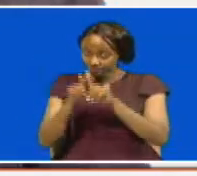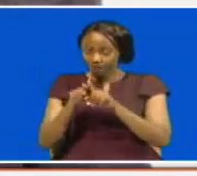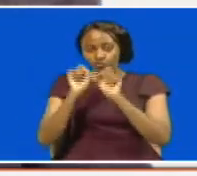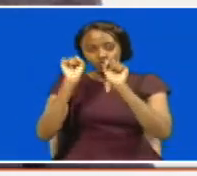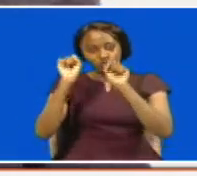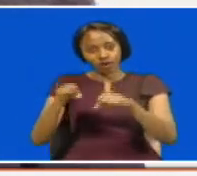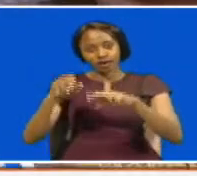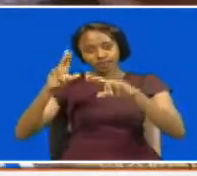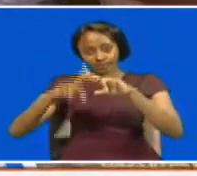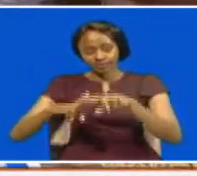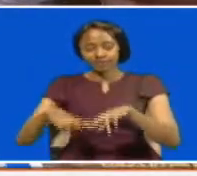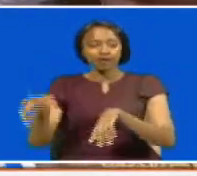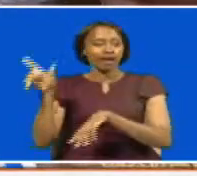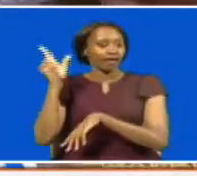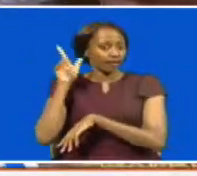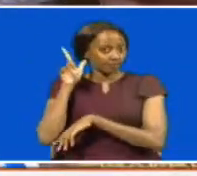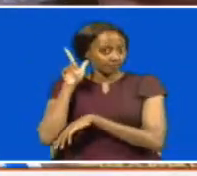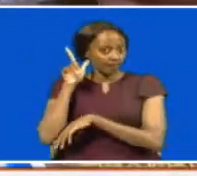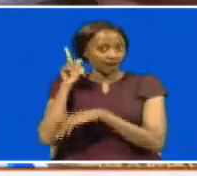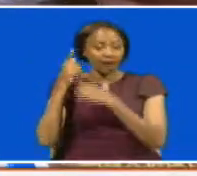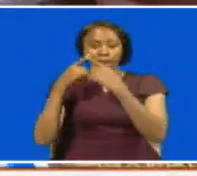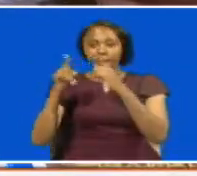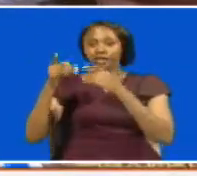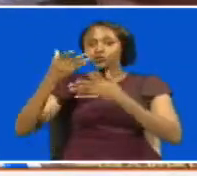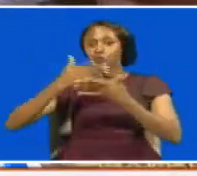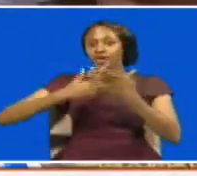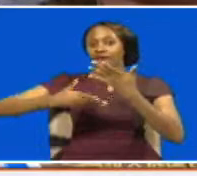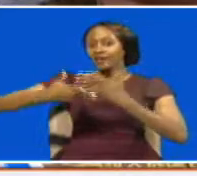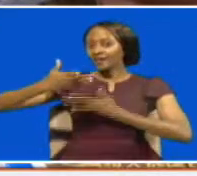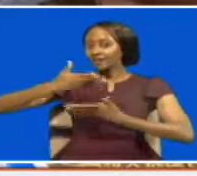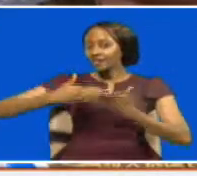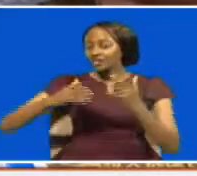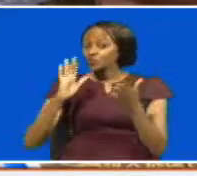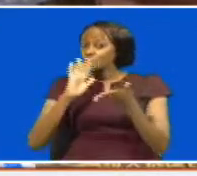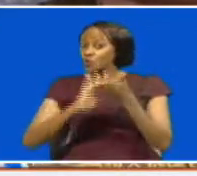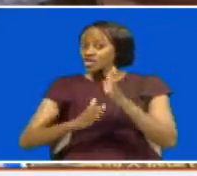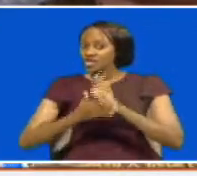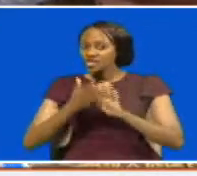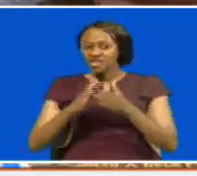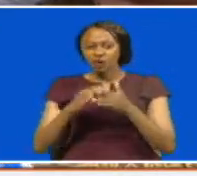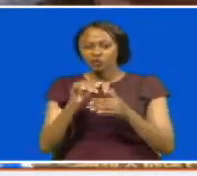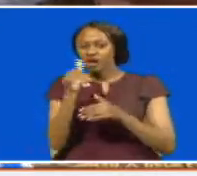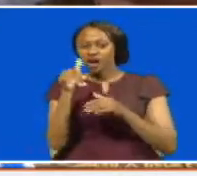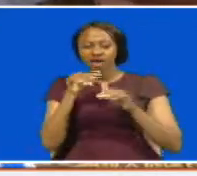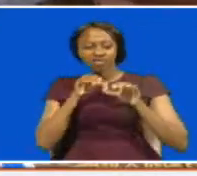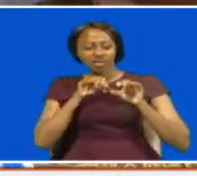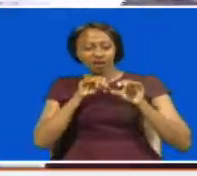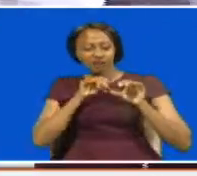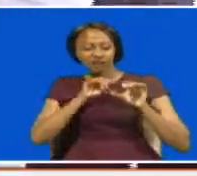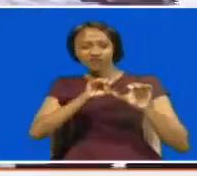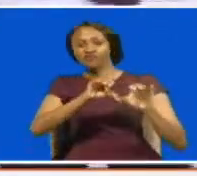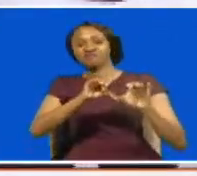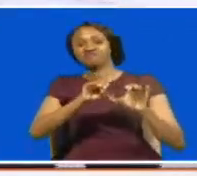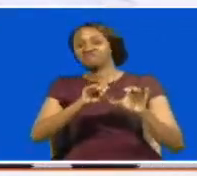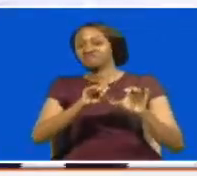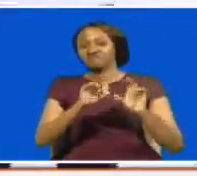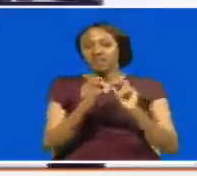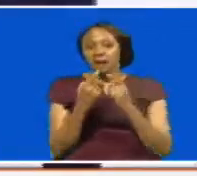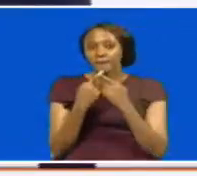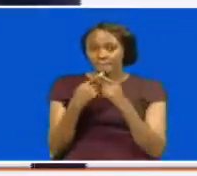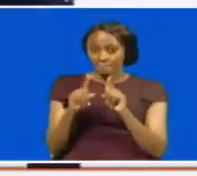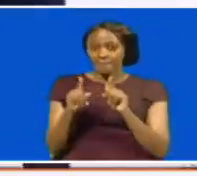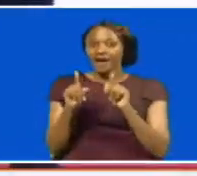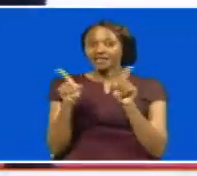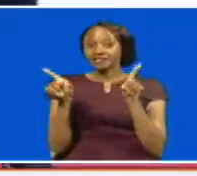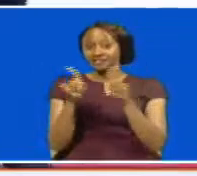down and listen. We will engage without any kind of coercion in whatever way. Ordinarily, unless